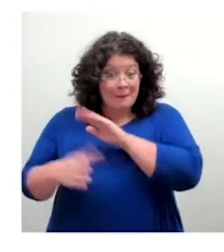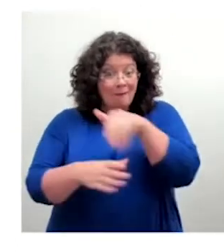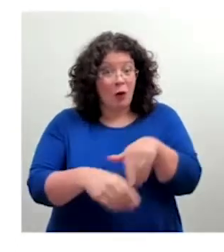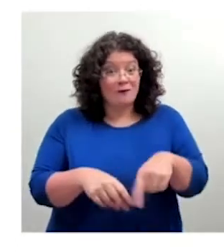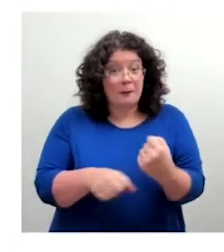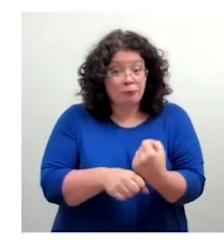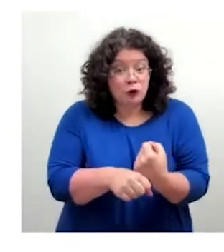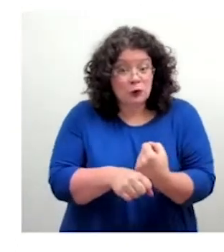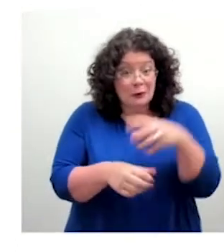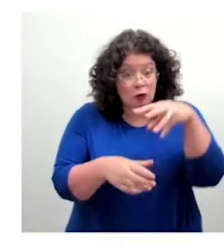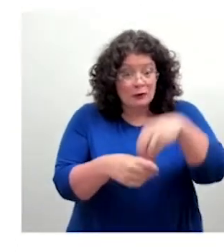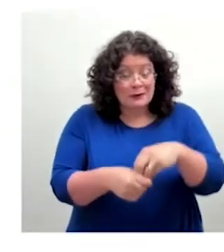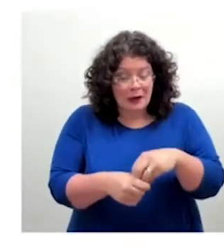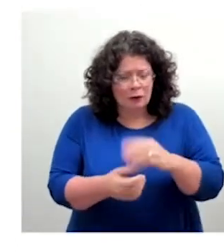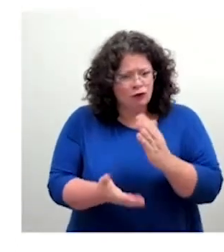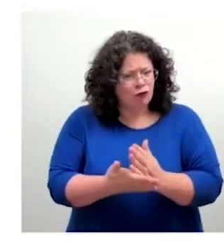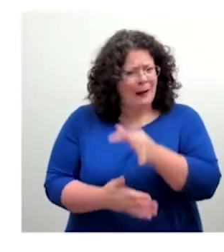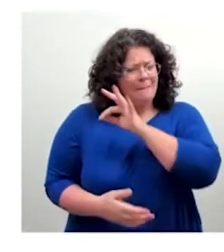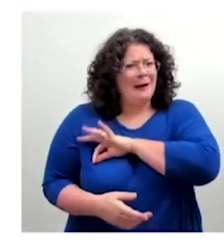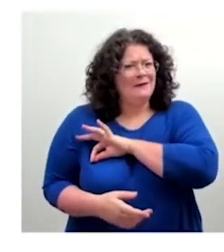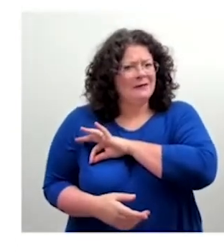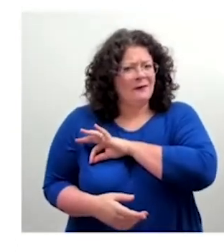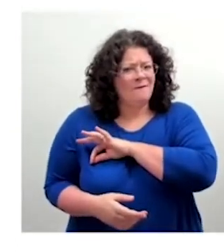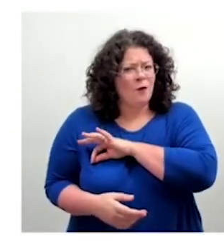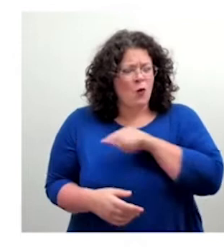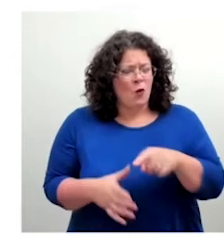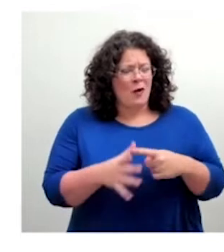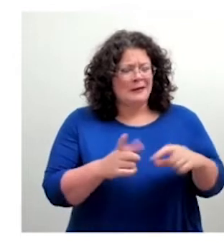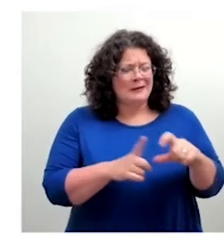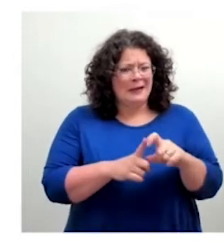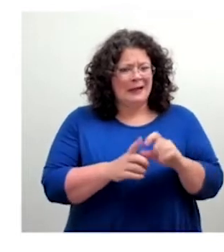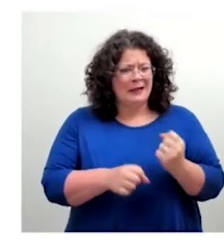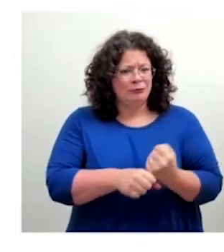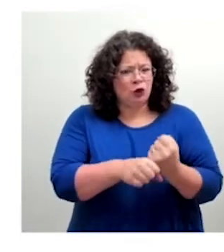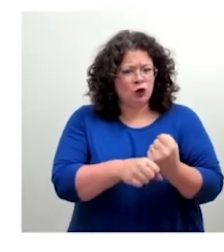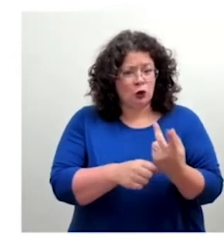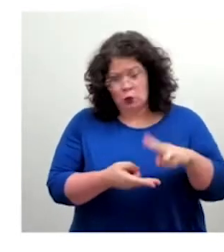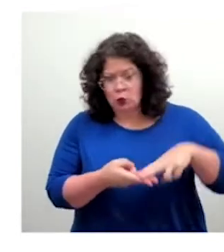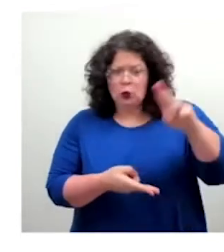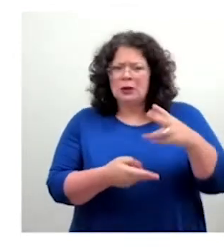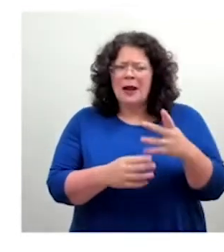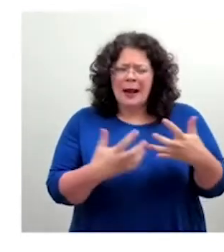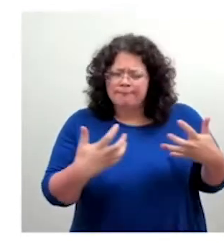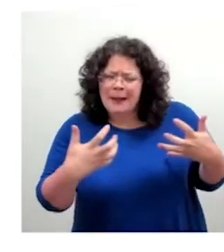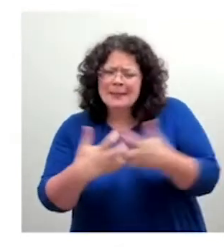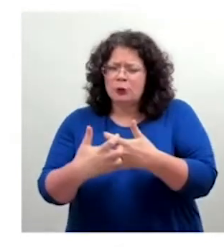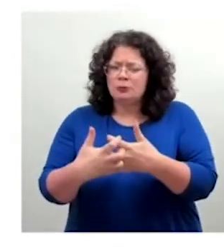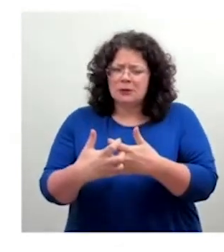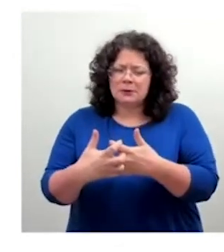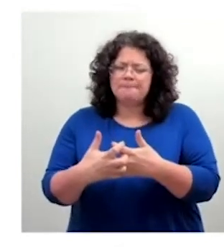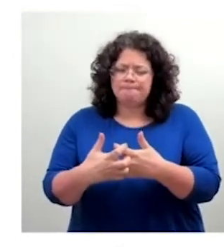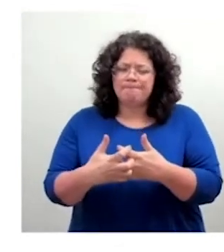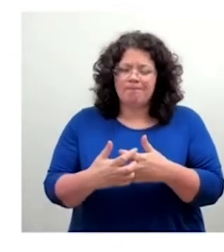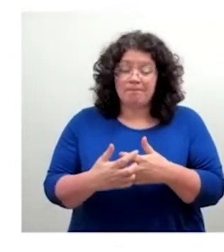well of Culture in Quarantine. You know, it was a load of 3-4 hour plays, and the commissioner discussed with me whether or not these could